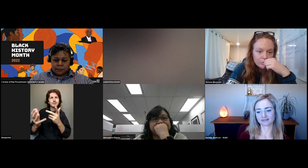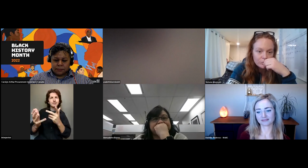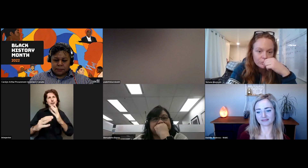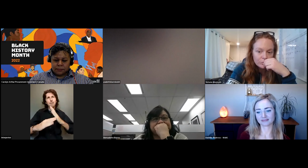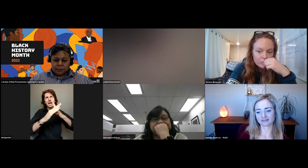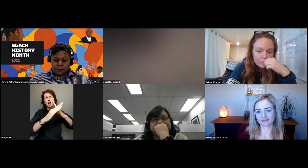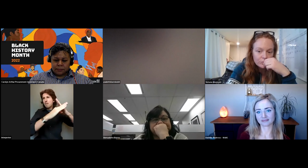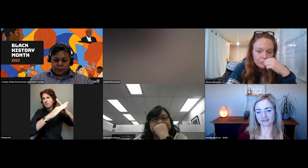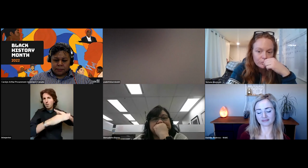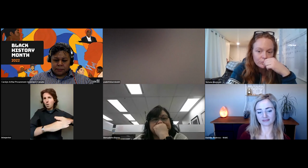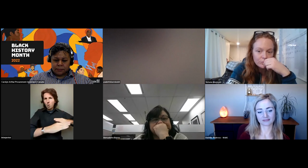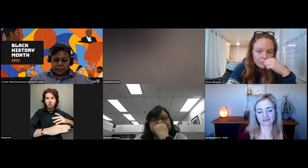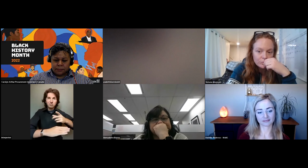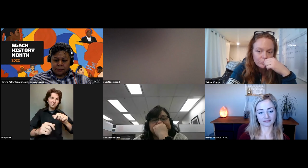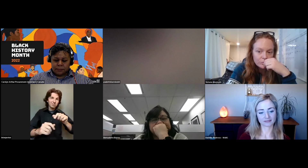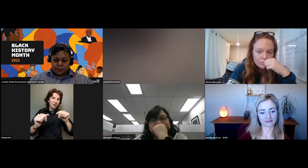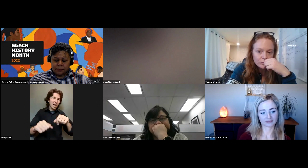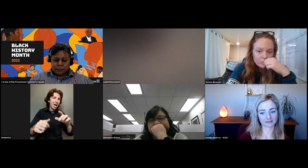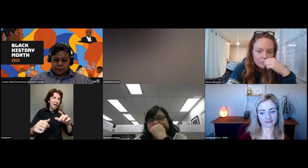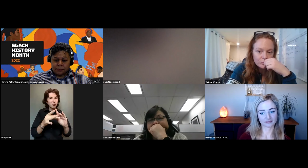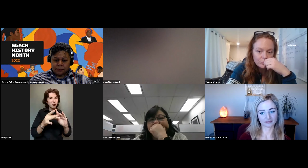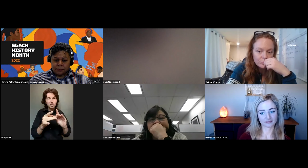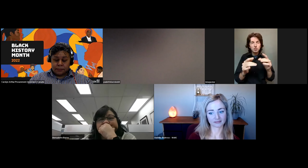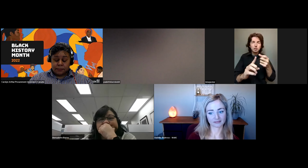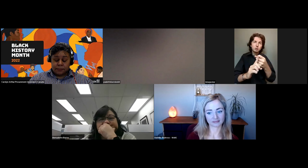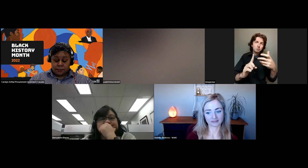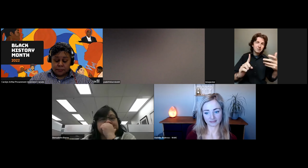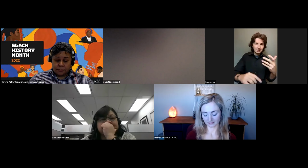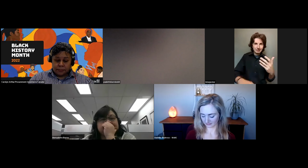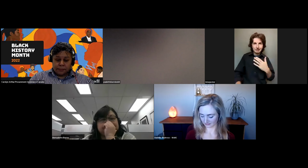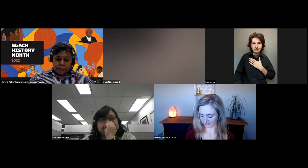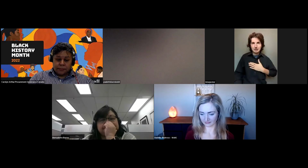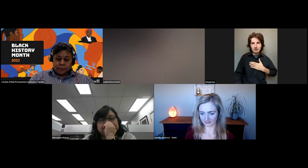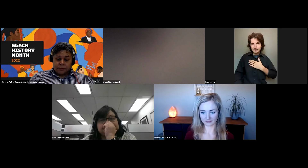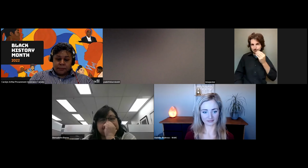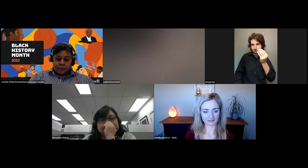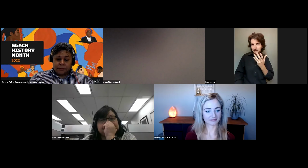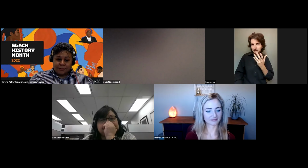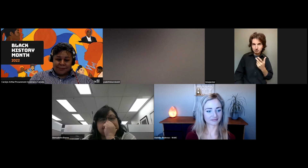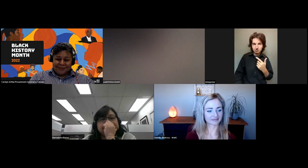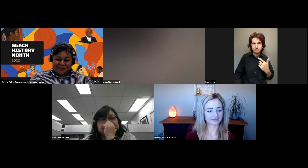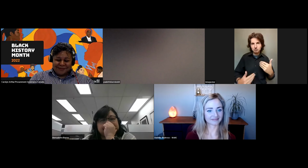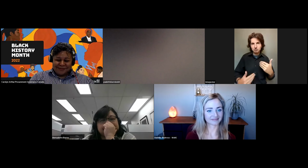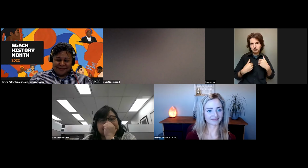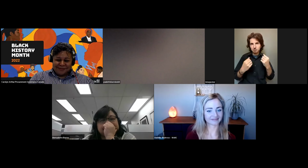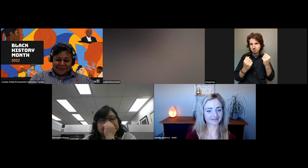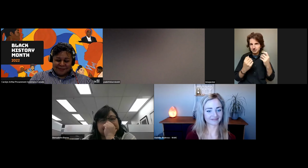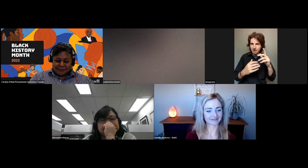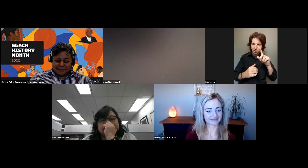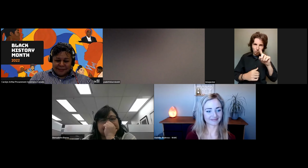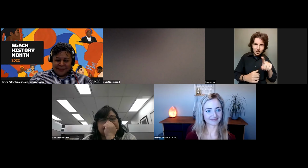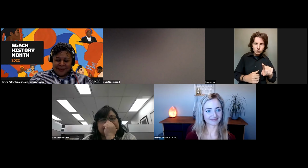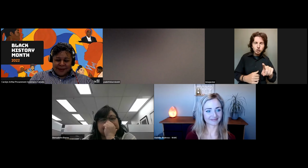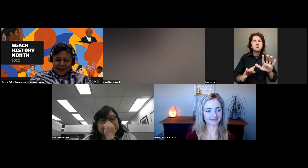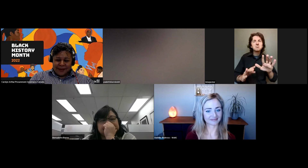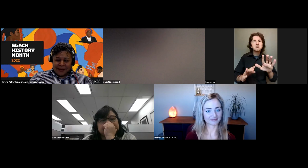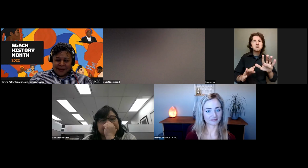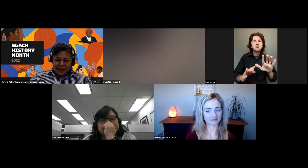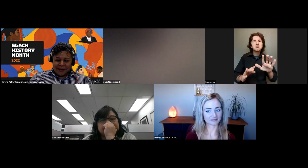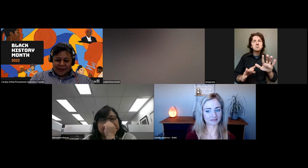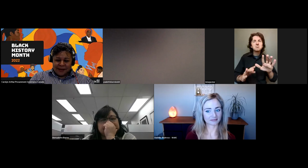can comment or elaborate. I have a lot of other questions too, but I shall pause. Thank you